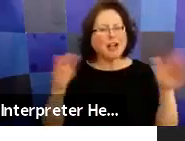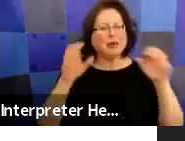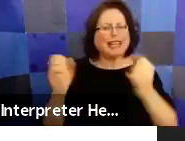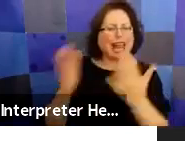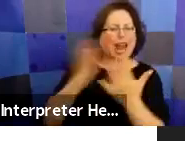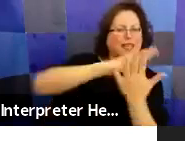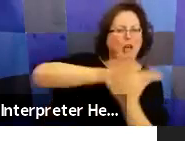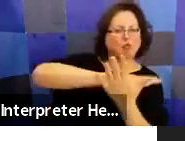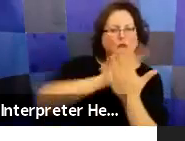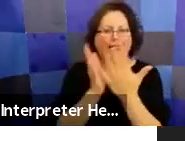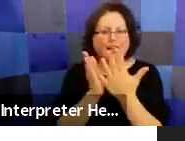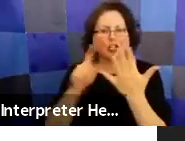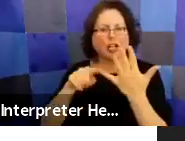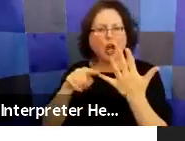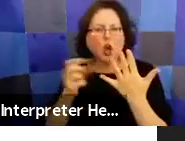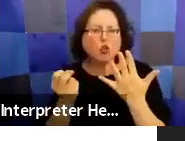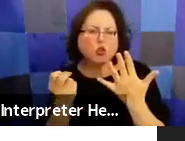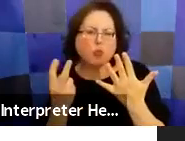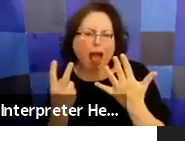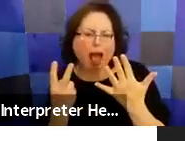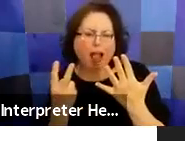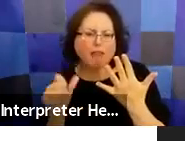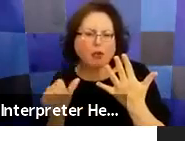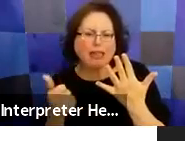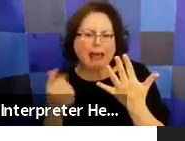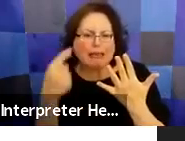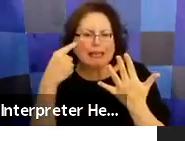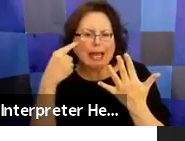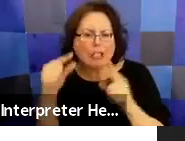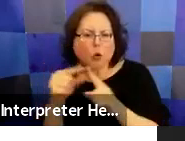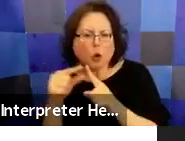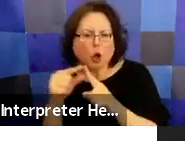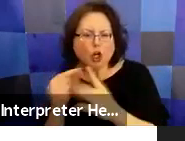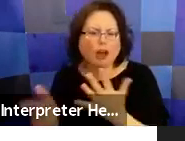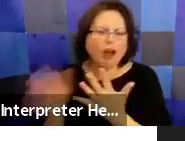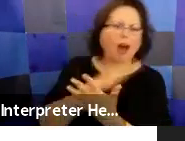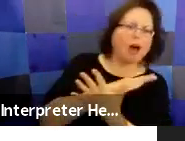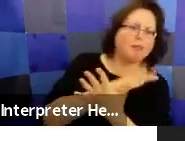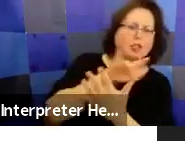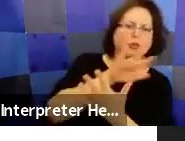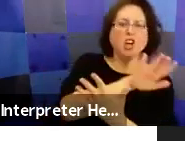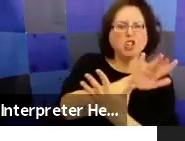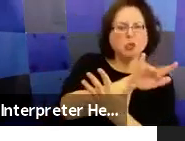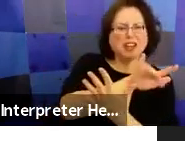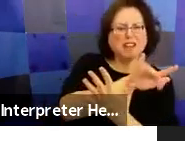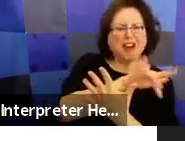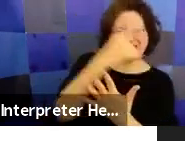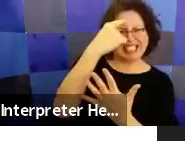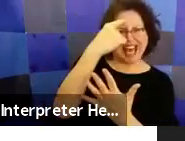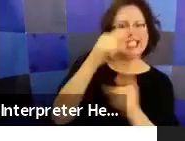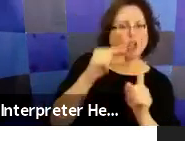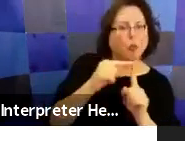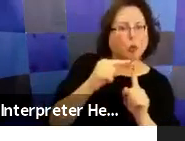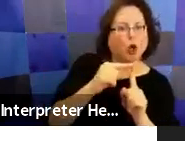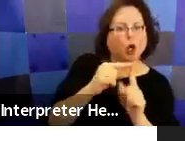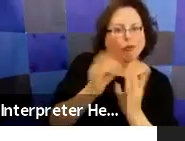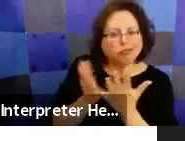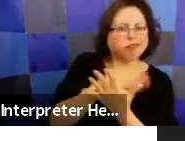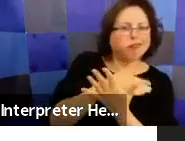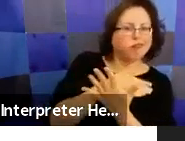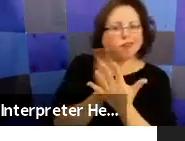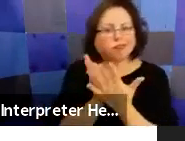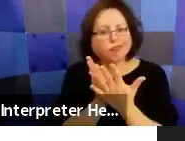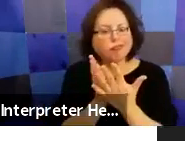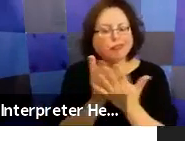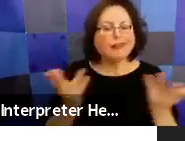anywhere from maybe 12 or 10 cents a word all the way up to 25 plus cents per word. With,